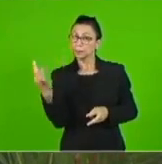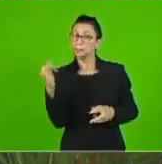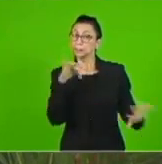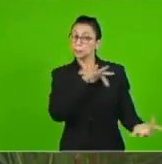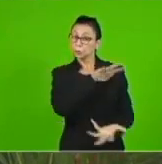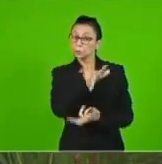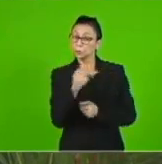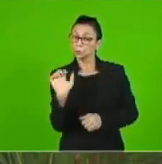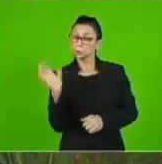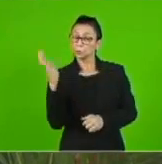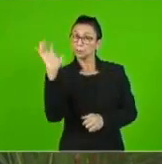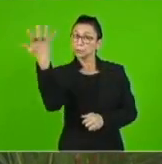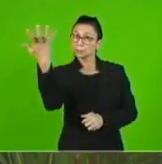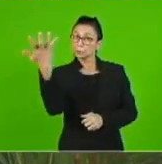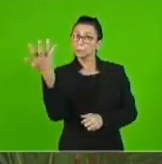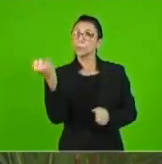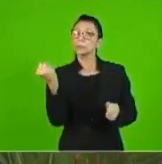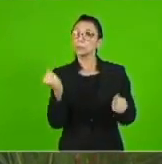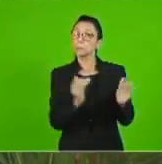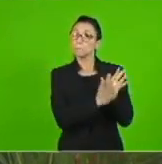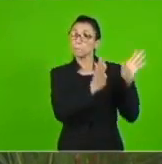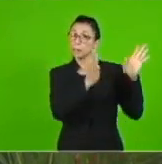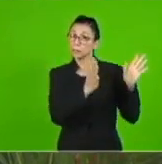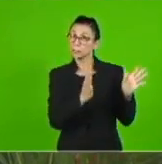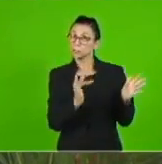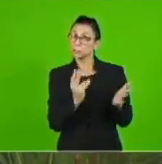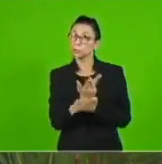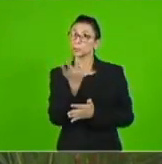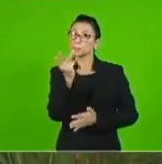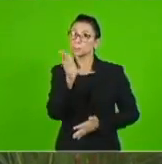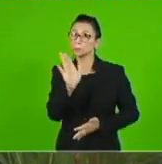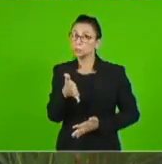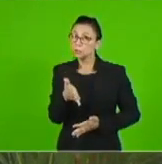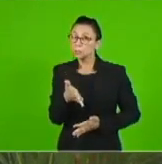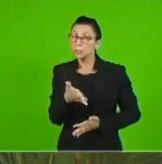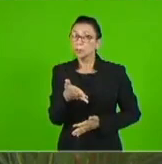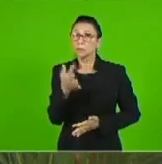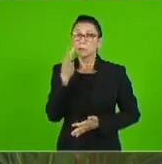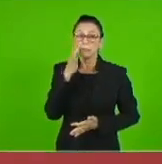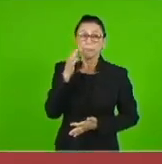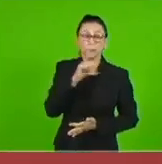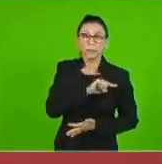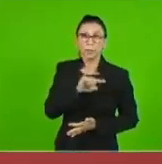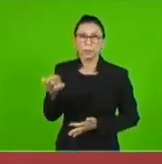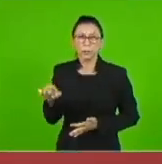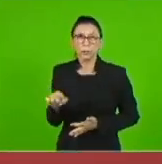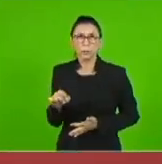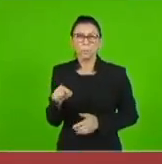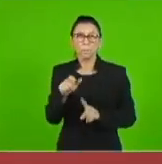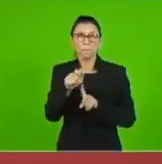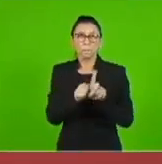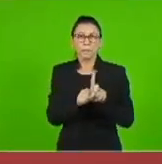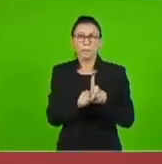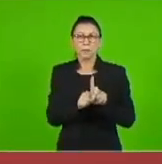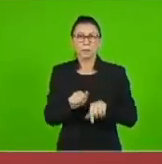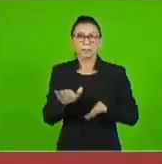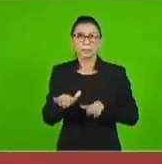attention to the world, to the occurrences and events as the ones witnessed in